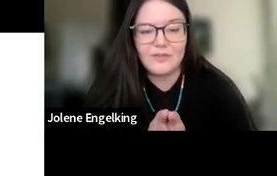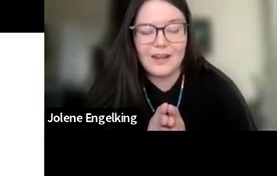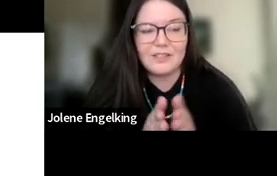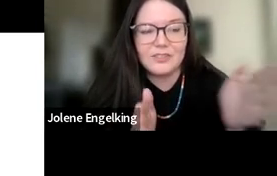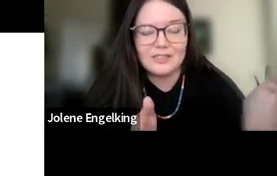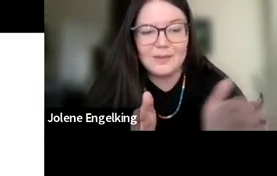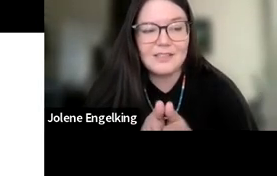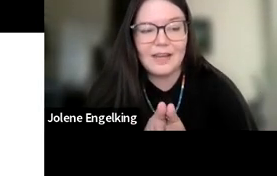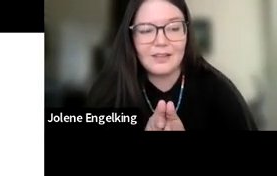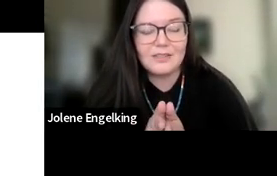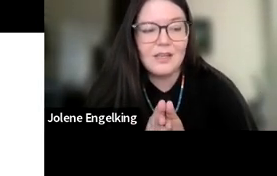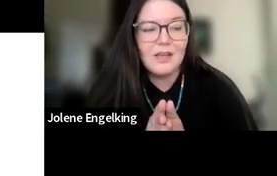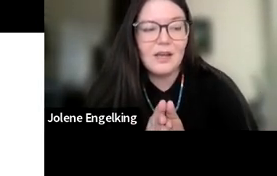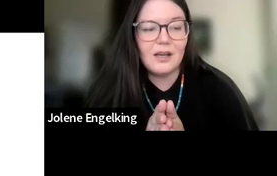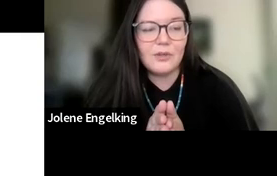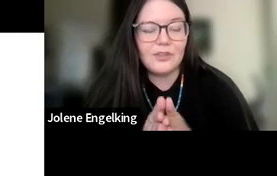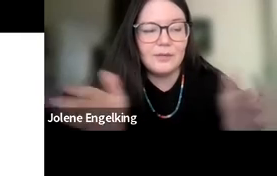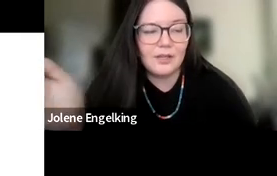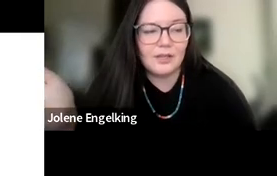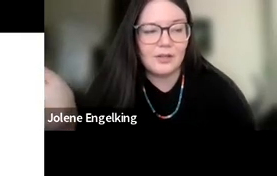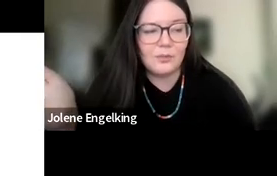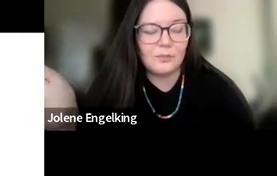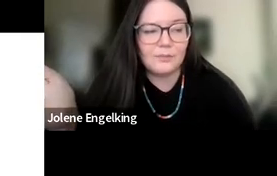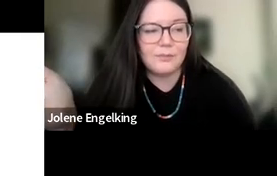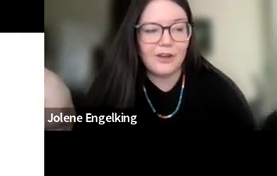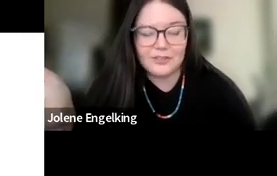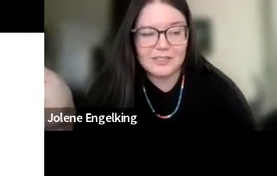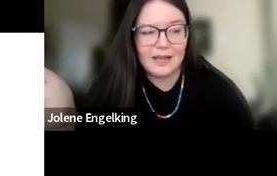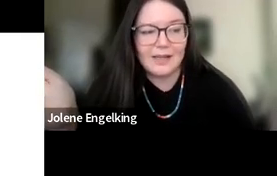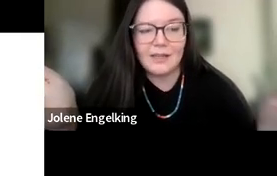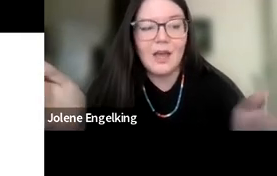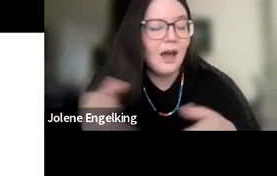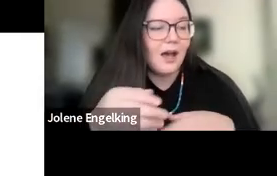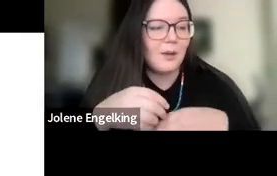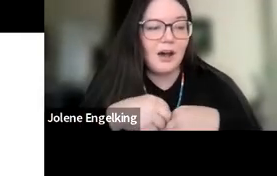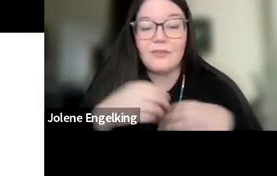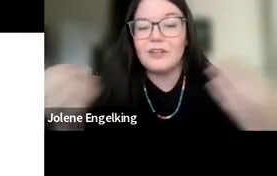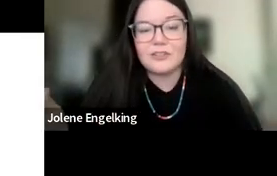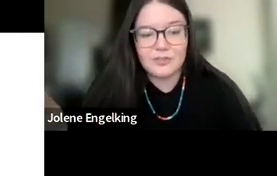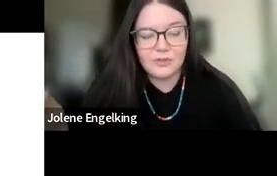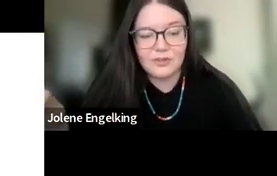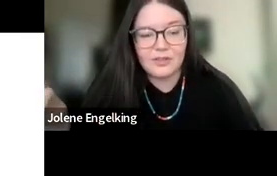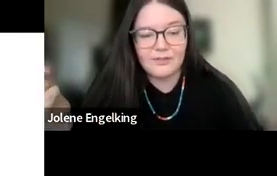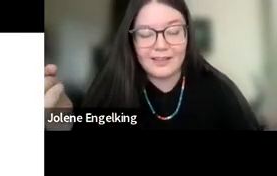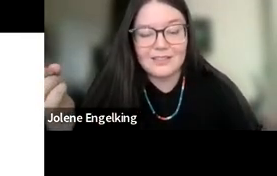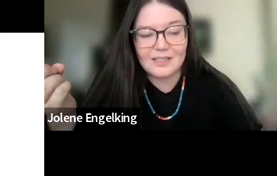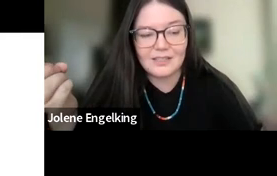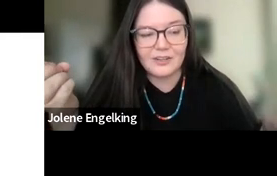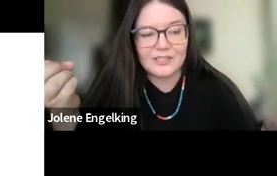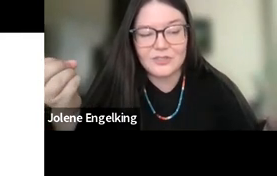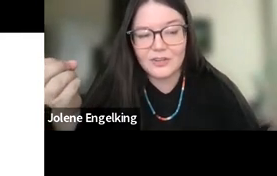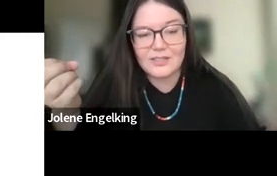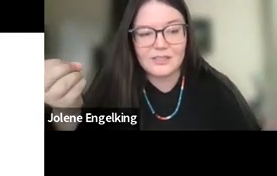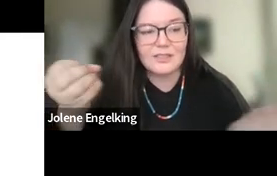to sexual violence versus domestic violence within, broader society, often our sexual violence case,